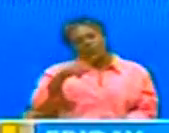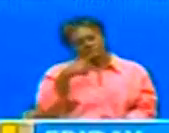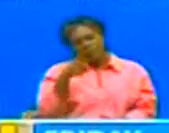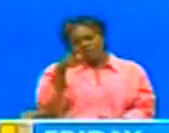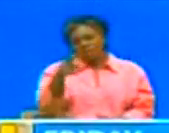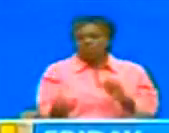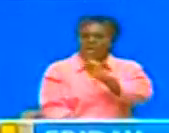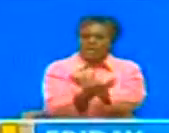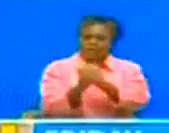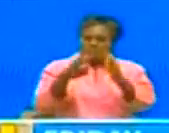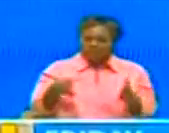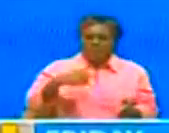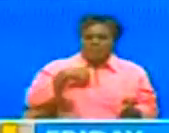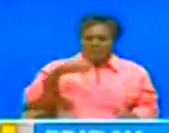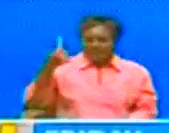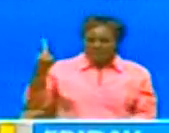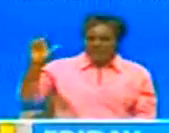us through that word. Let me spell it out.